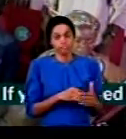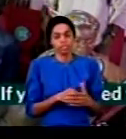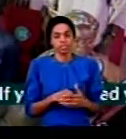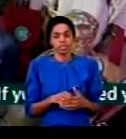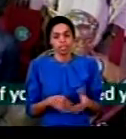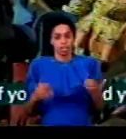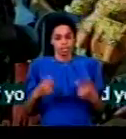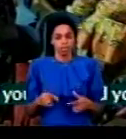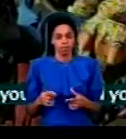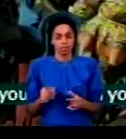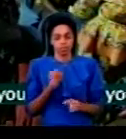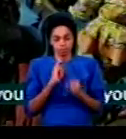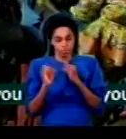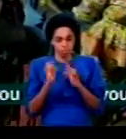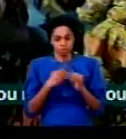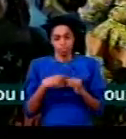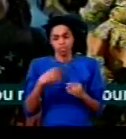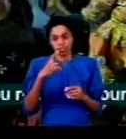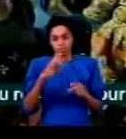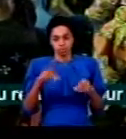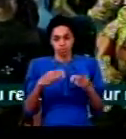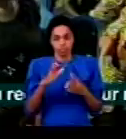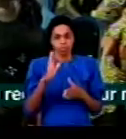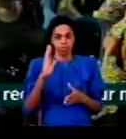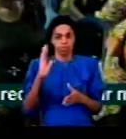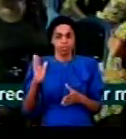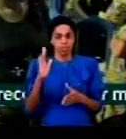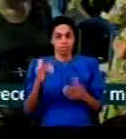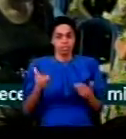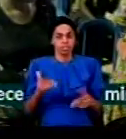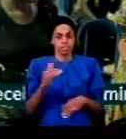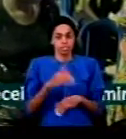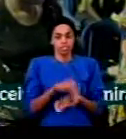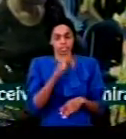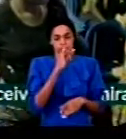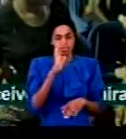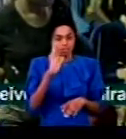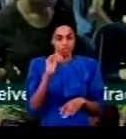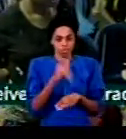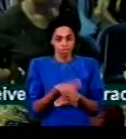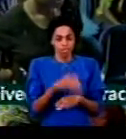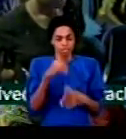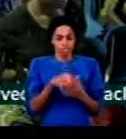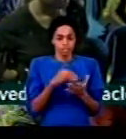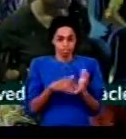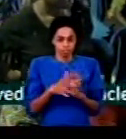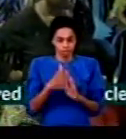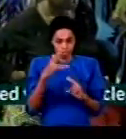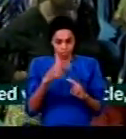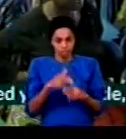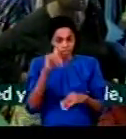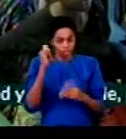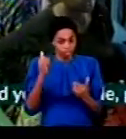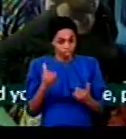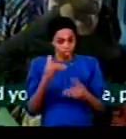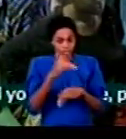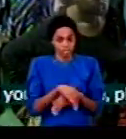your night. Tonight is your night. You will never go back the